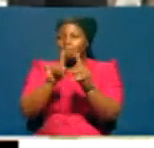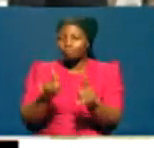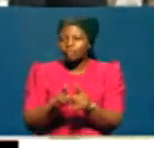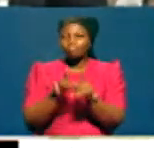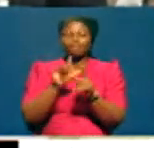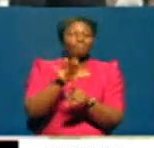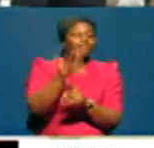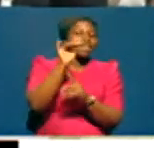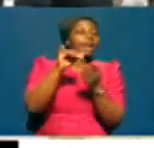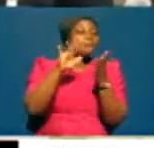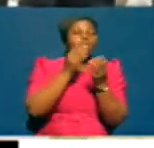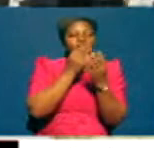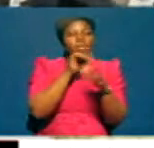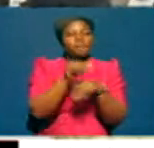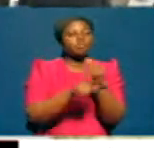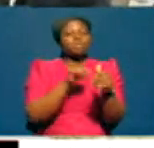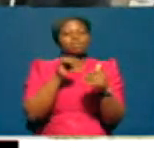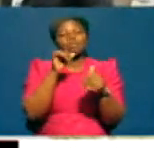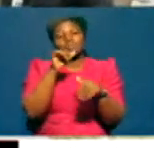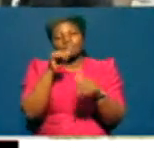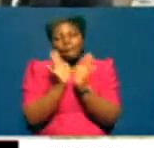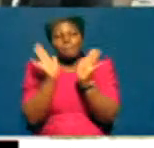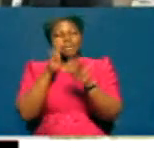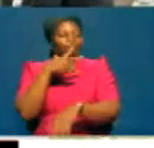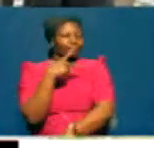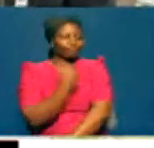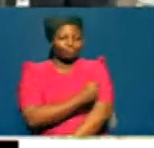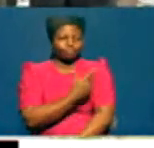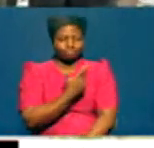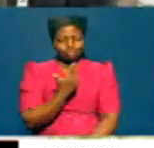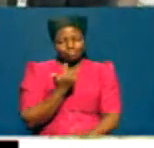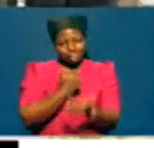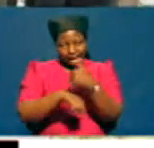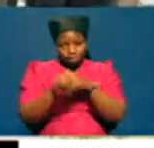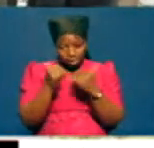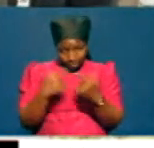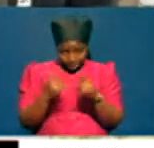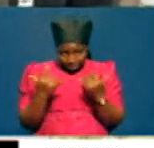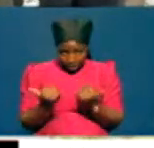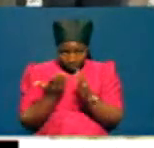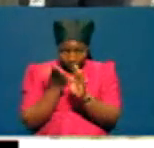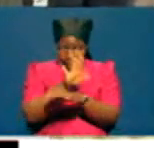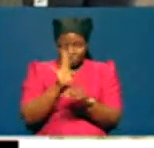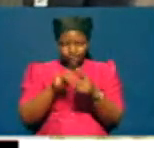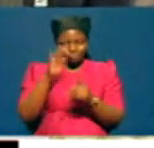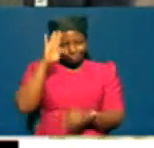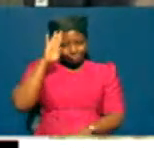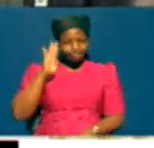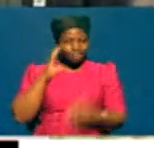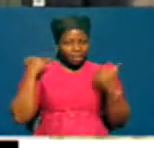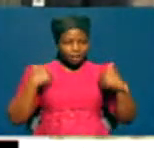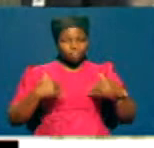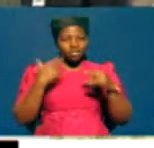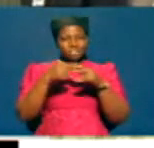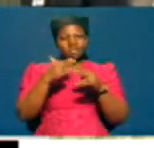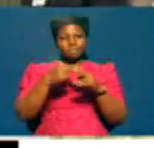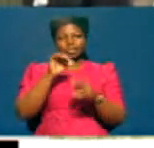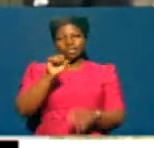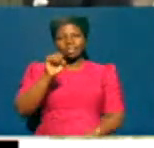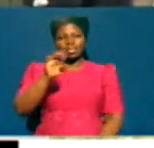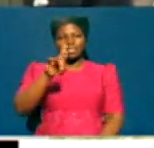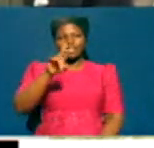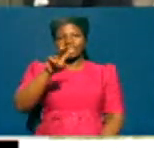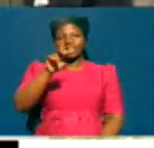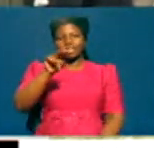vaccination exercise. But for now, it's back to you in studio, Bentro Njue. My name is Safina Ching Ouma, and my cameraman is